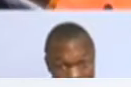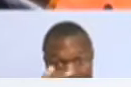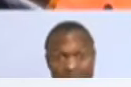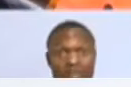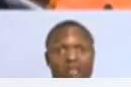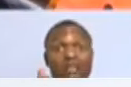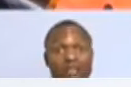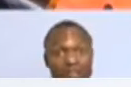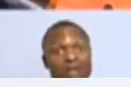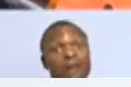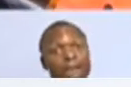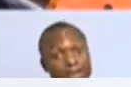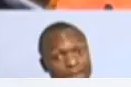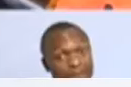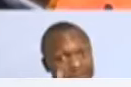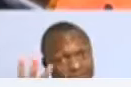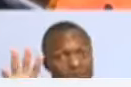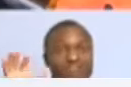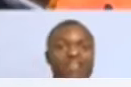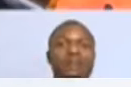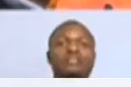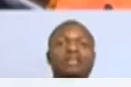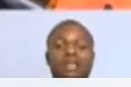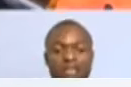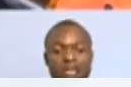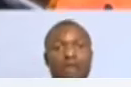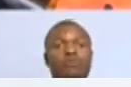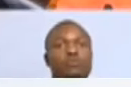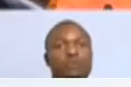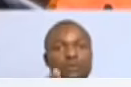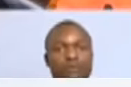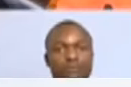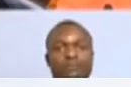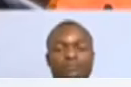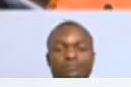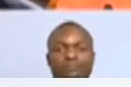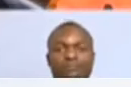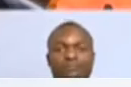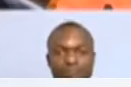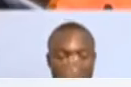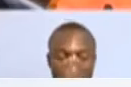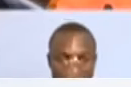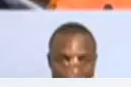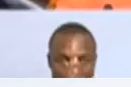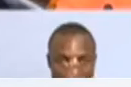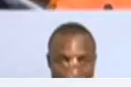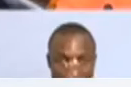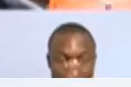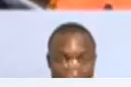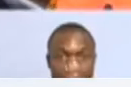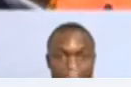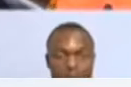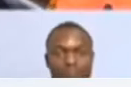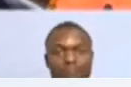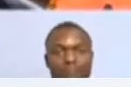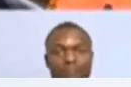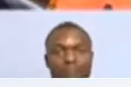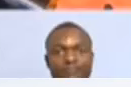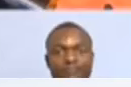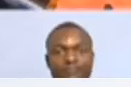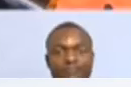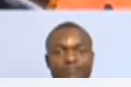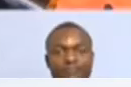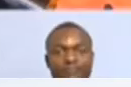I repeat, is 4,000 health workers, equipping our health service with much needed workforce.